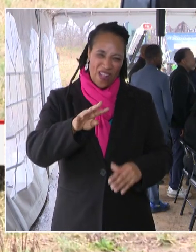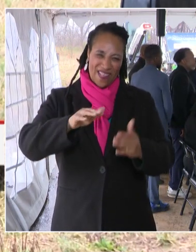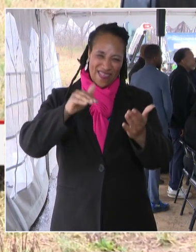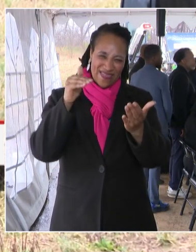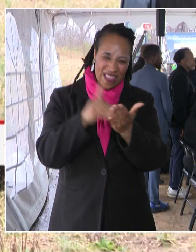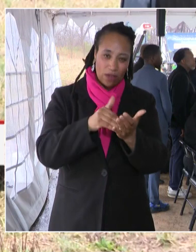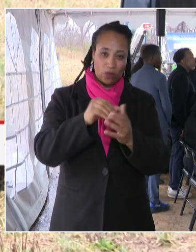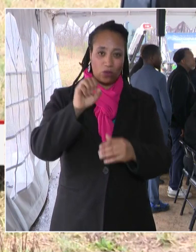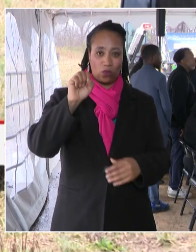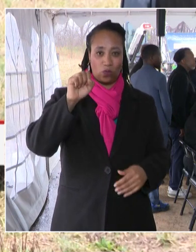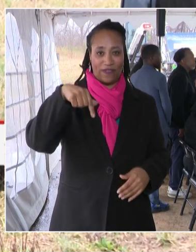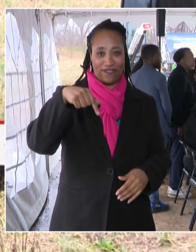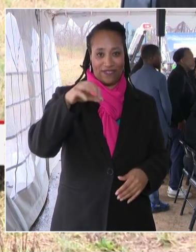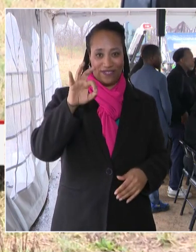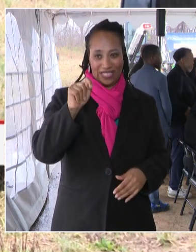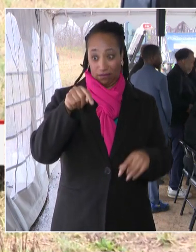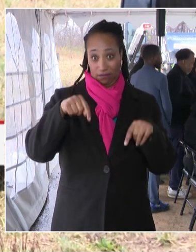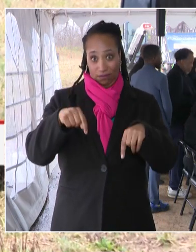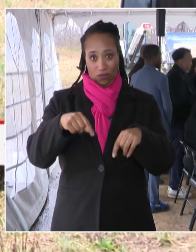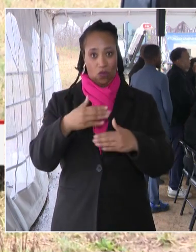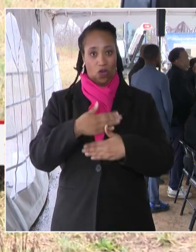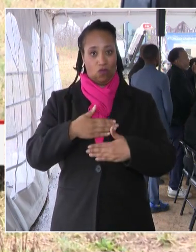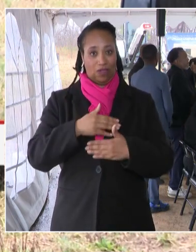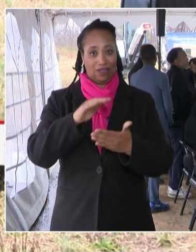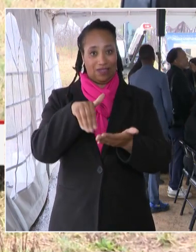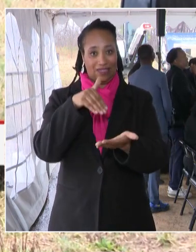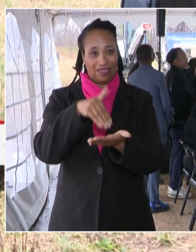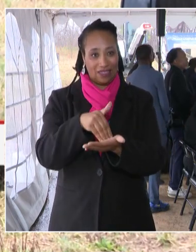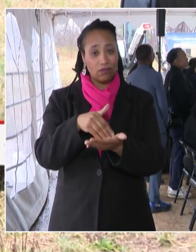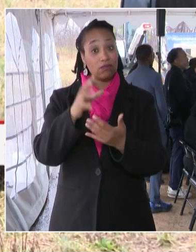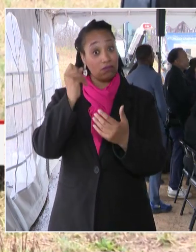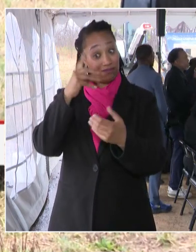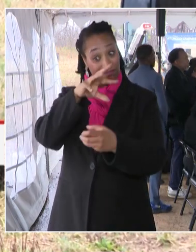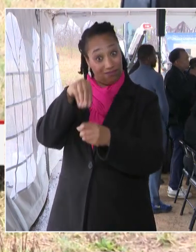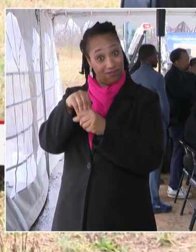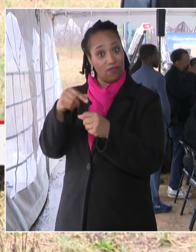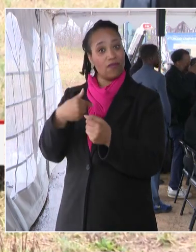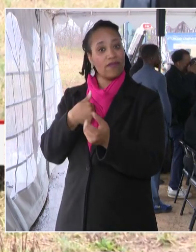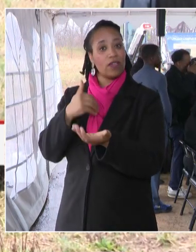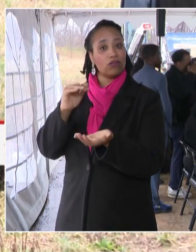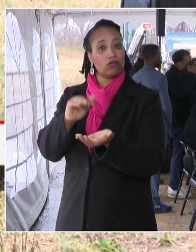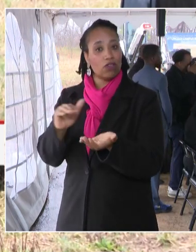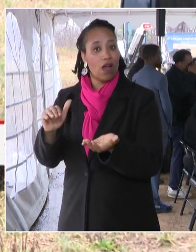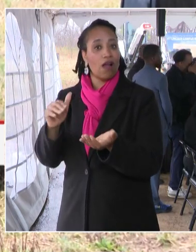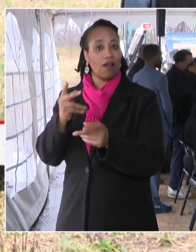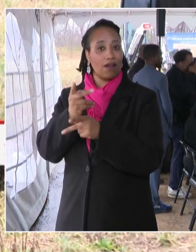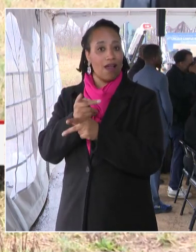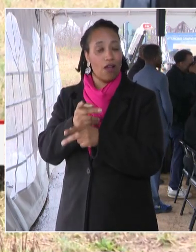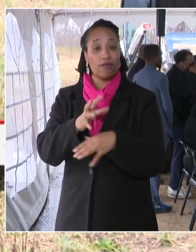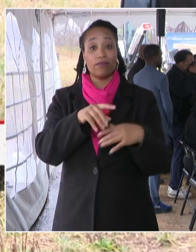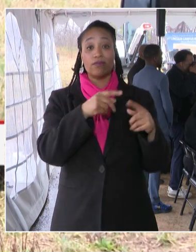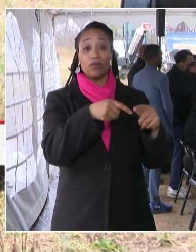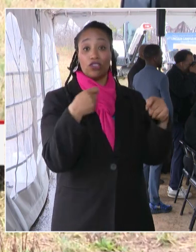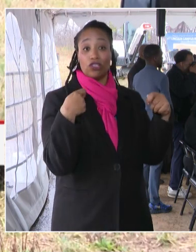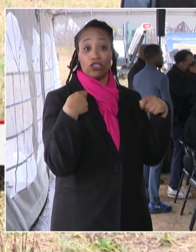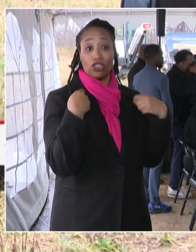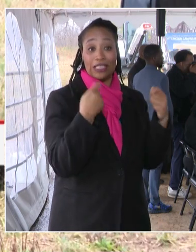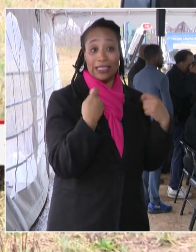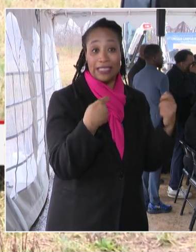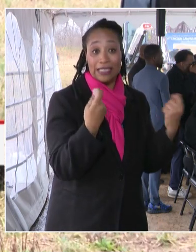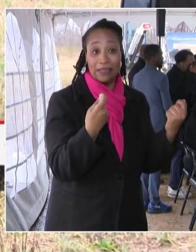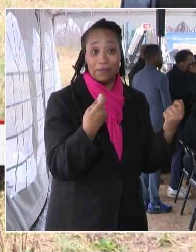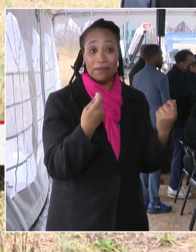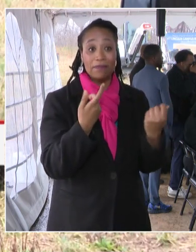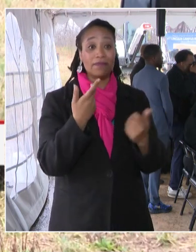center, a full gymnasium, DPR's only elevated track, new pavilions,